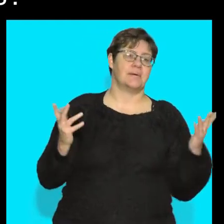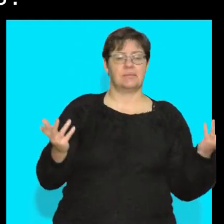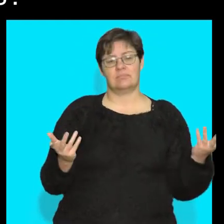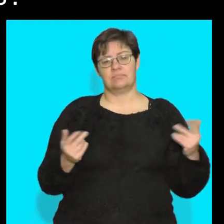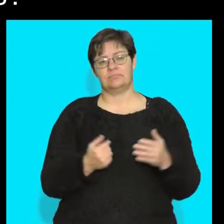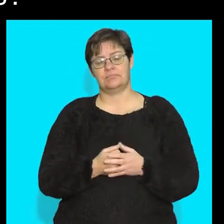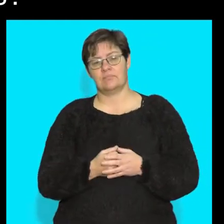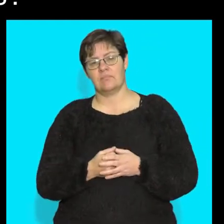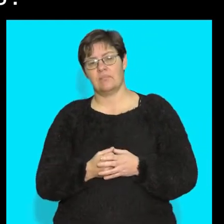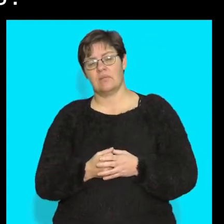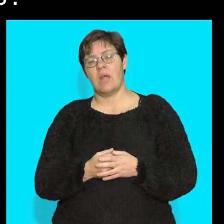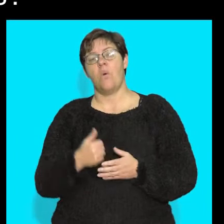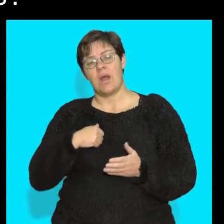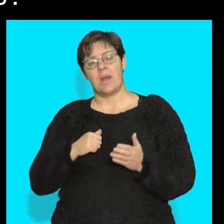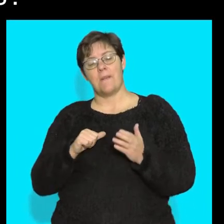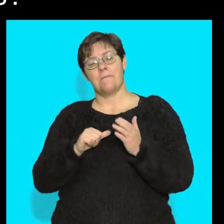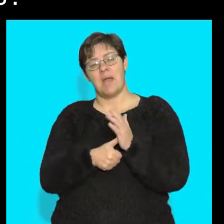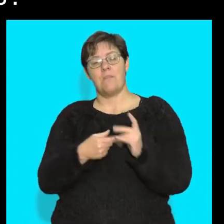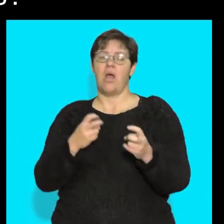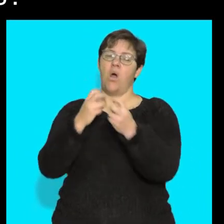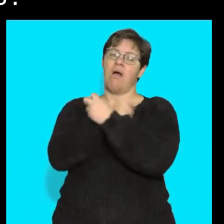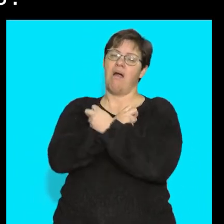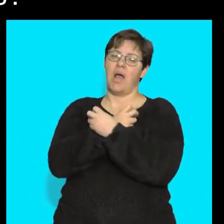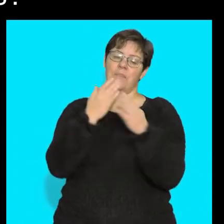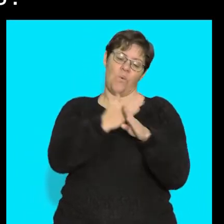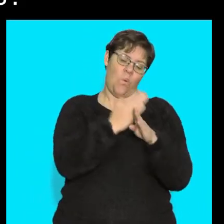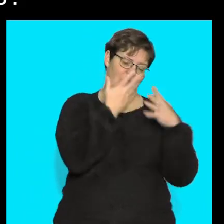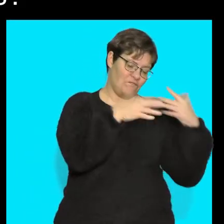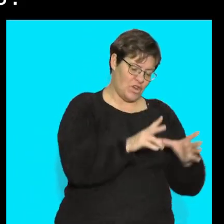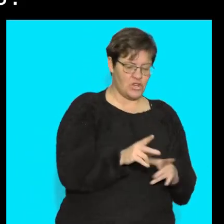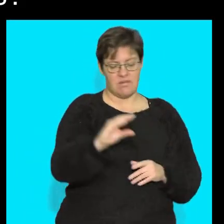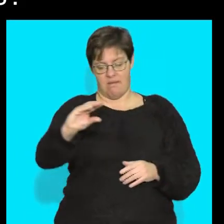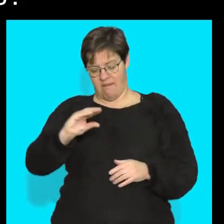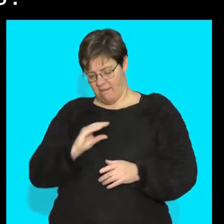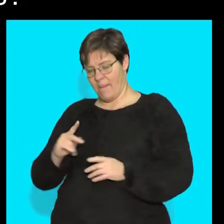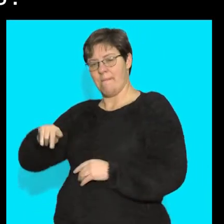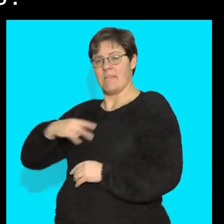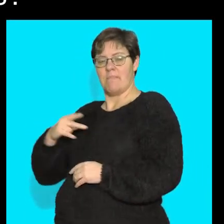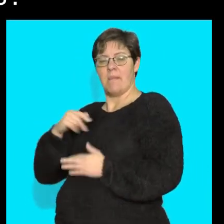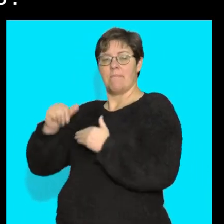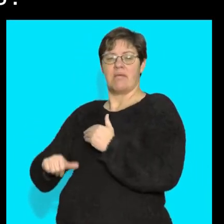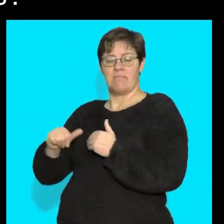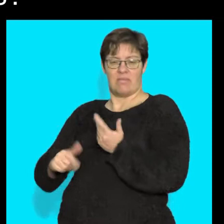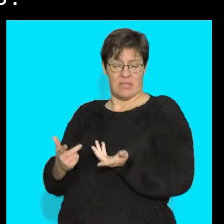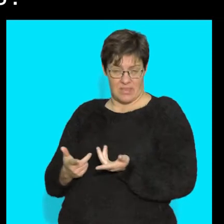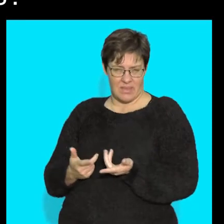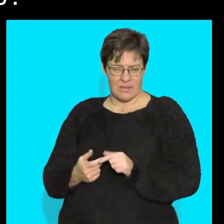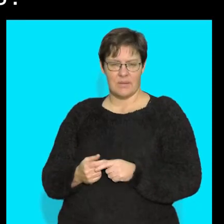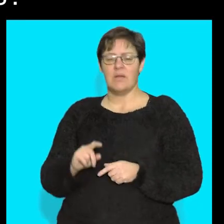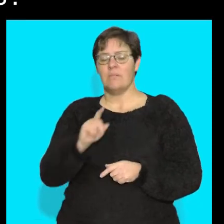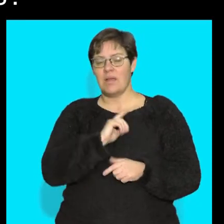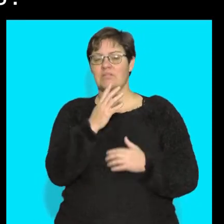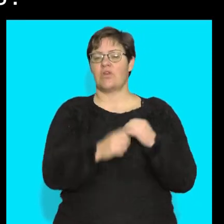an, let's say a retirement annuity, right? Where when you retire, you're going to take money. You will see that they will